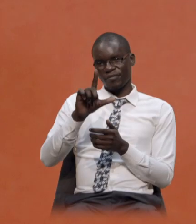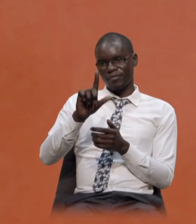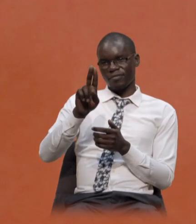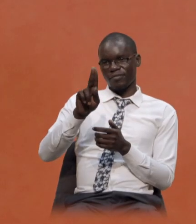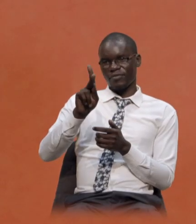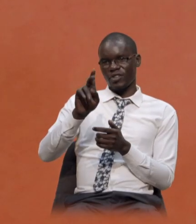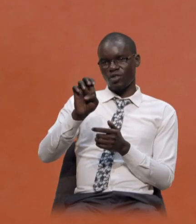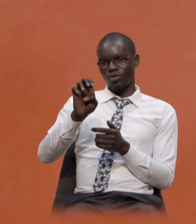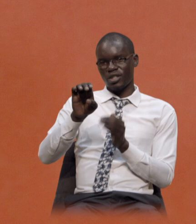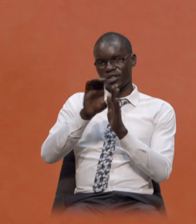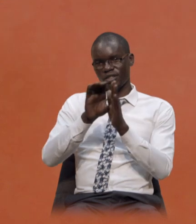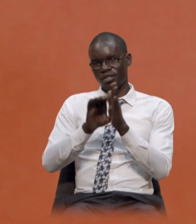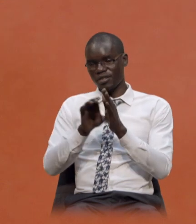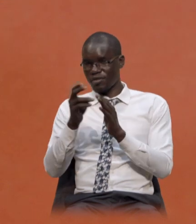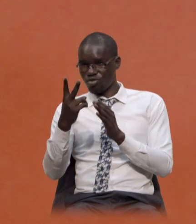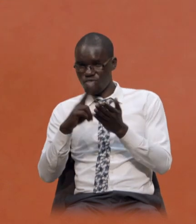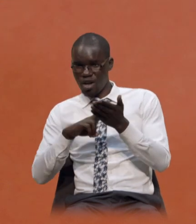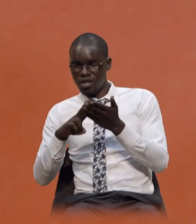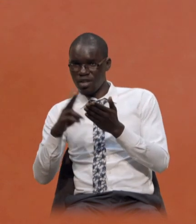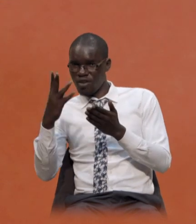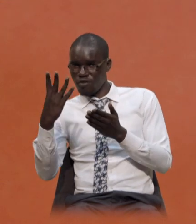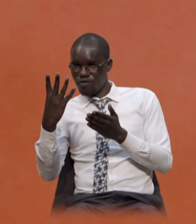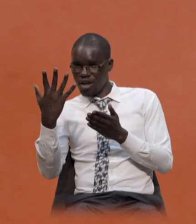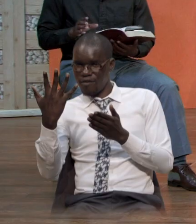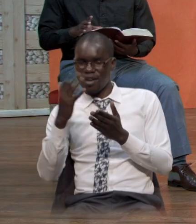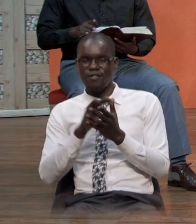2 verse 45. Luke chapter 2 verse